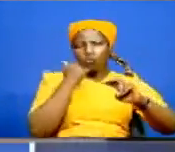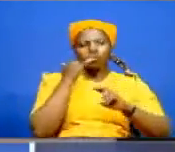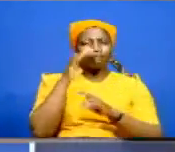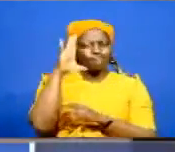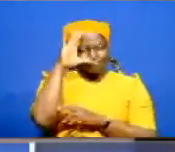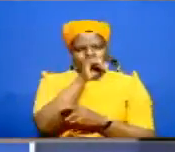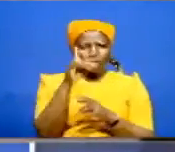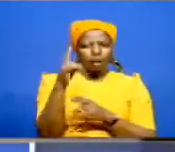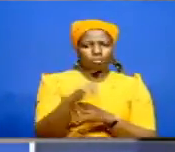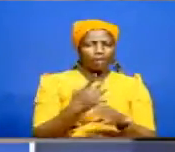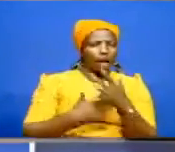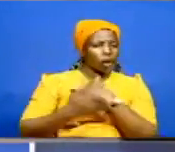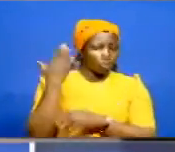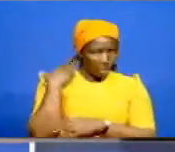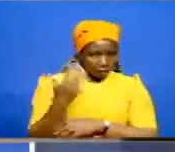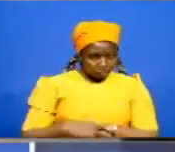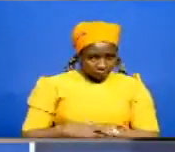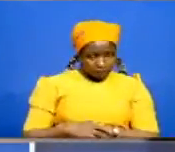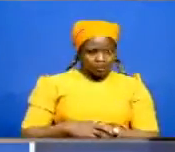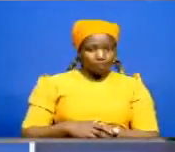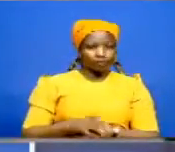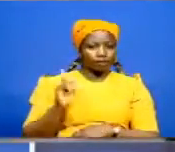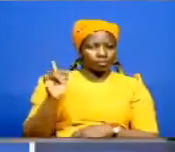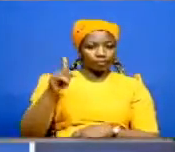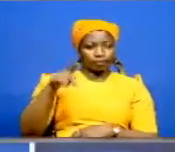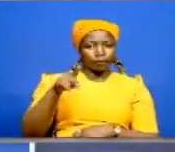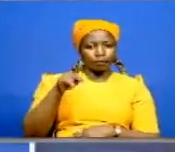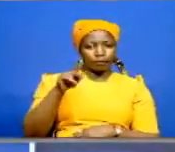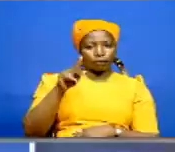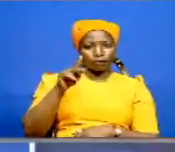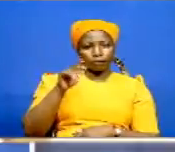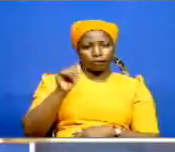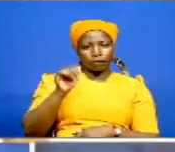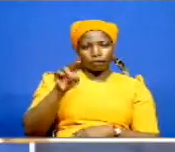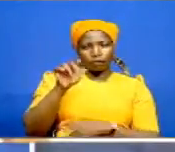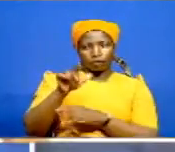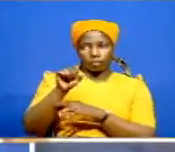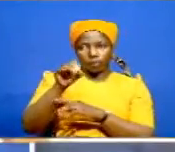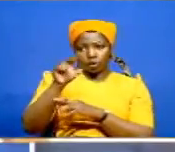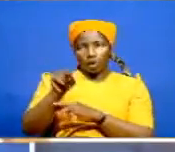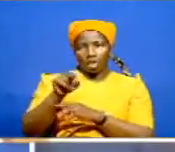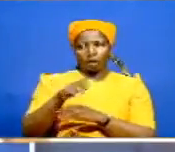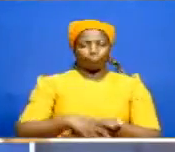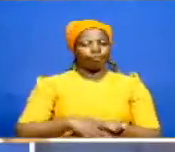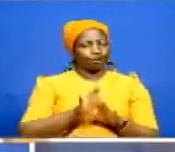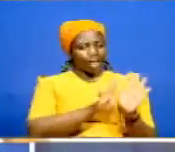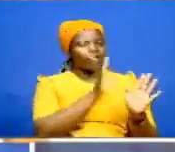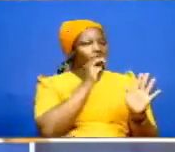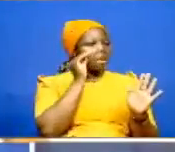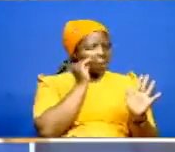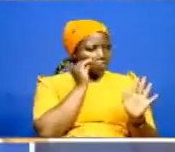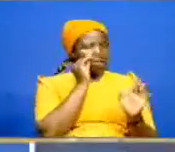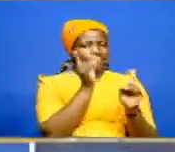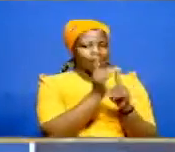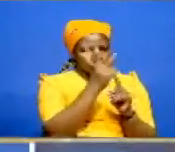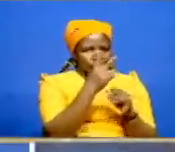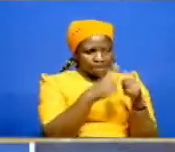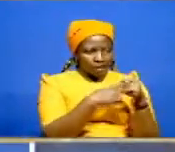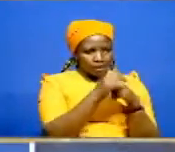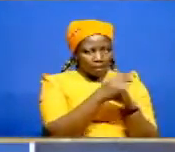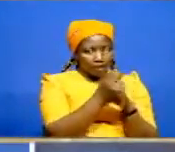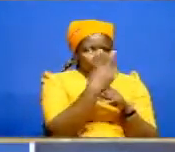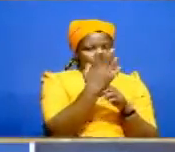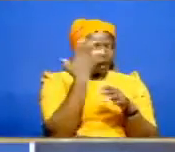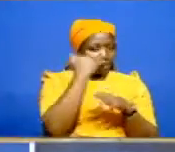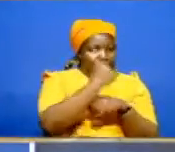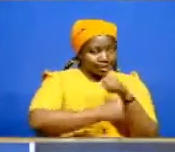1 month ago. Paulson Nyakwanya is said to have left his home for Kajiado on 27th December 2020 to visit